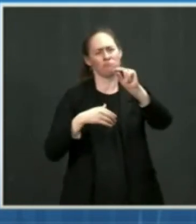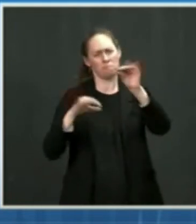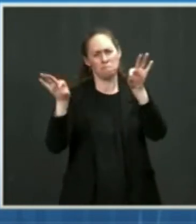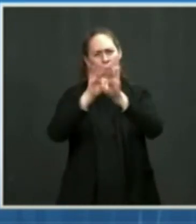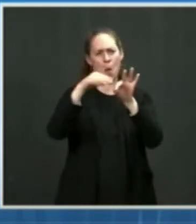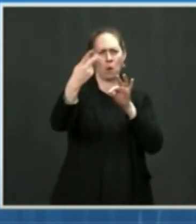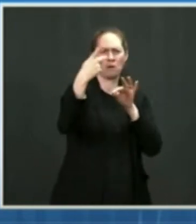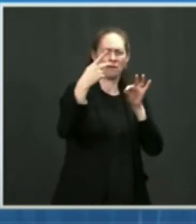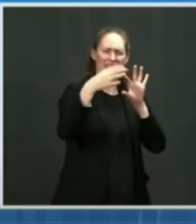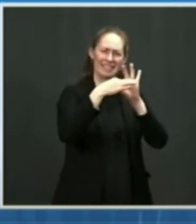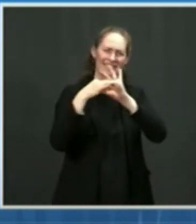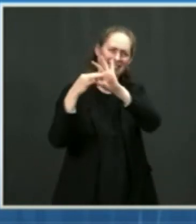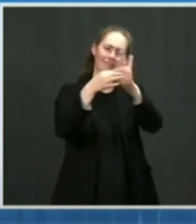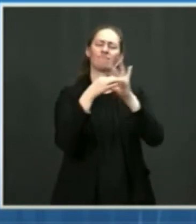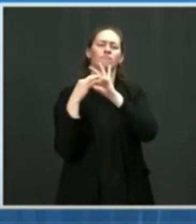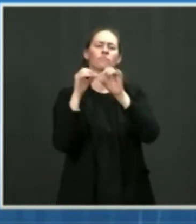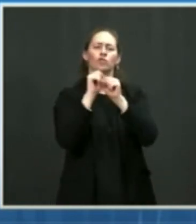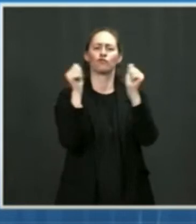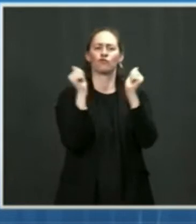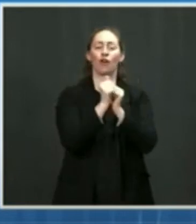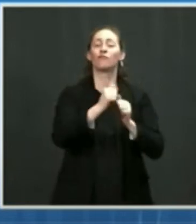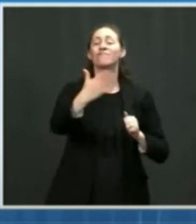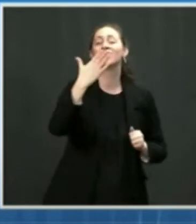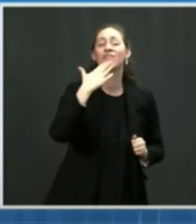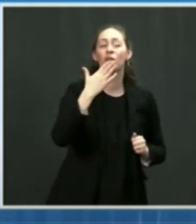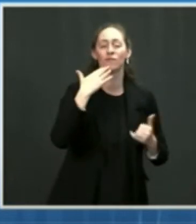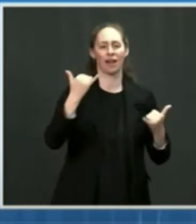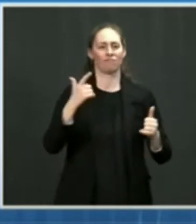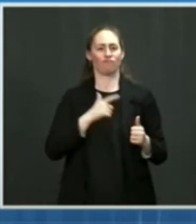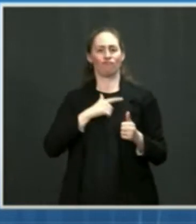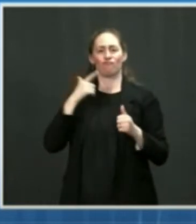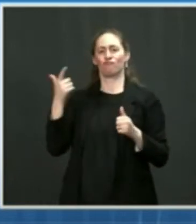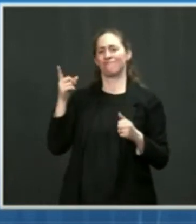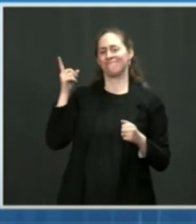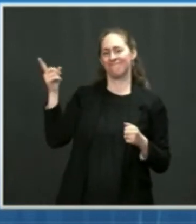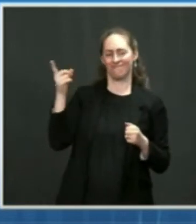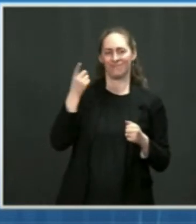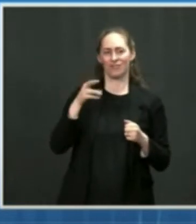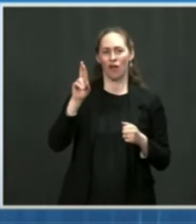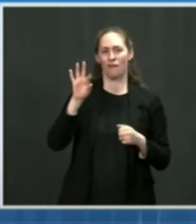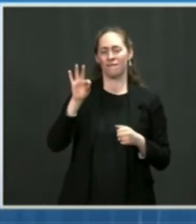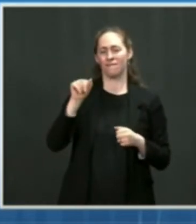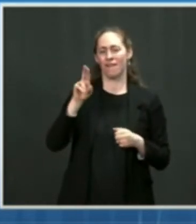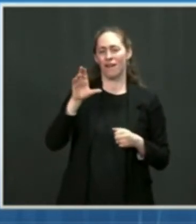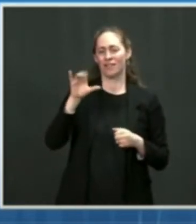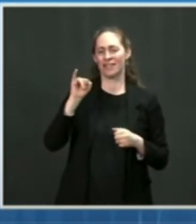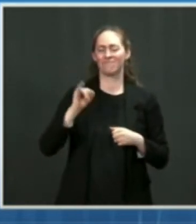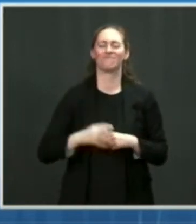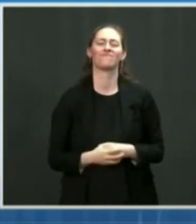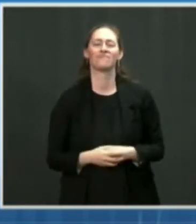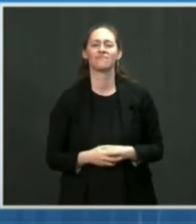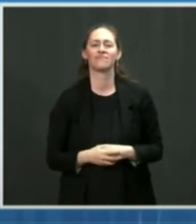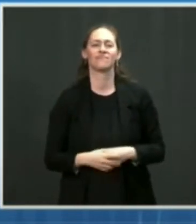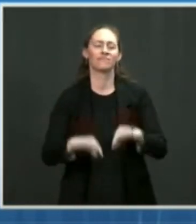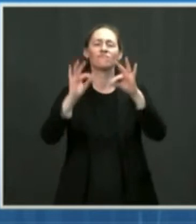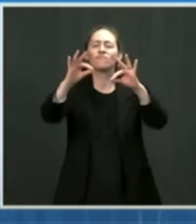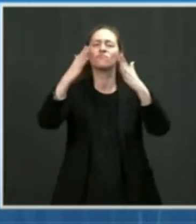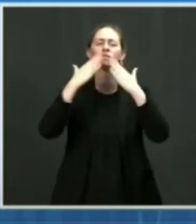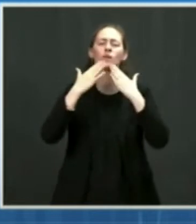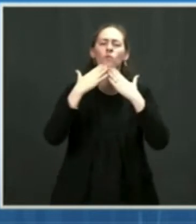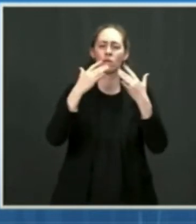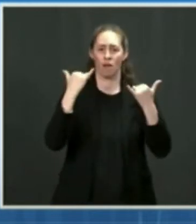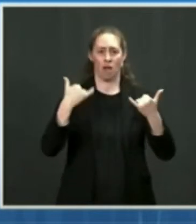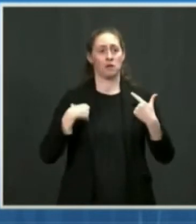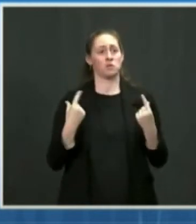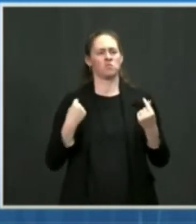Thank you. I'll now turn things over to Dr. Fauci. Thank you very much, Dr. Walenksy. I'd like to spend a few minutes now talking